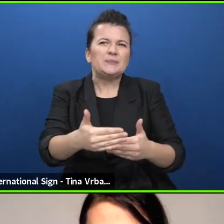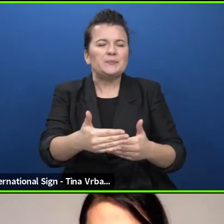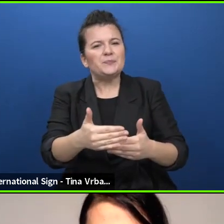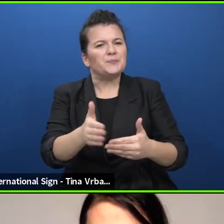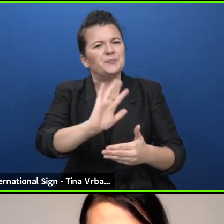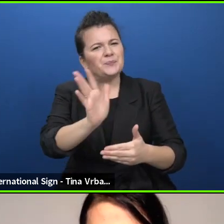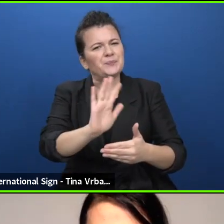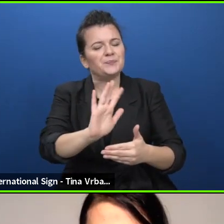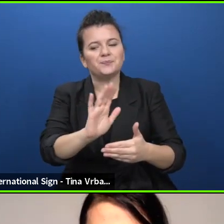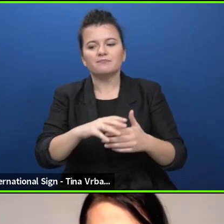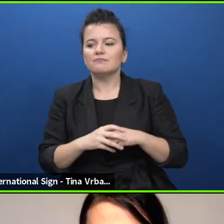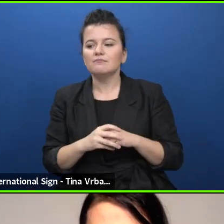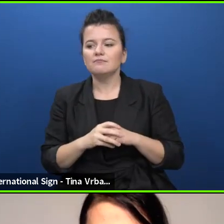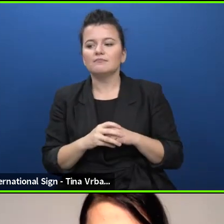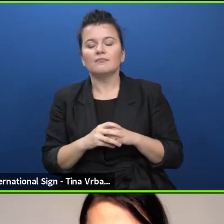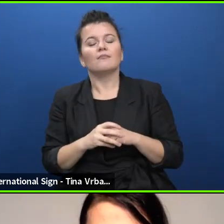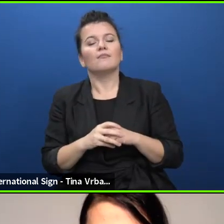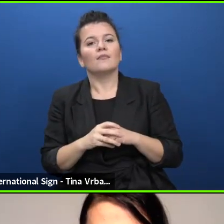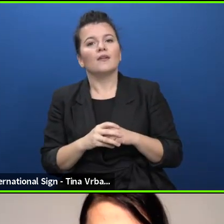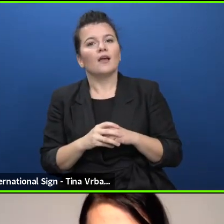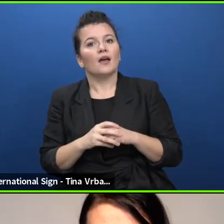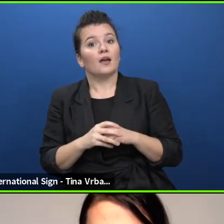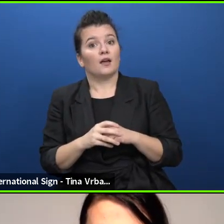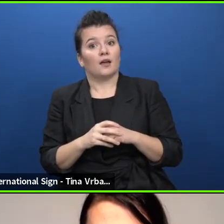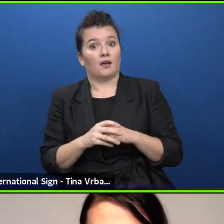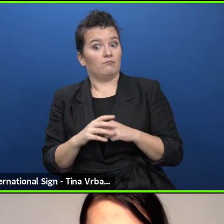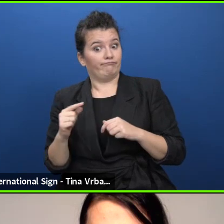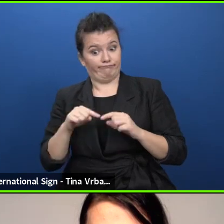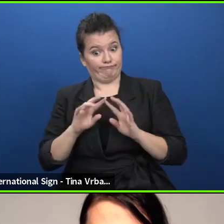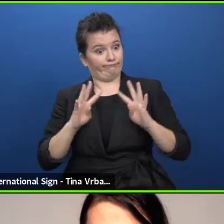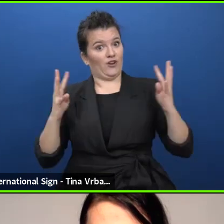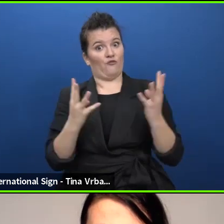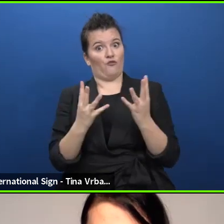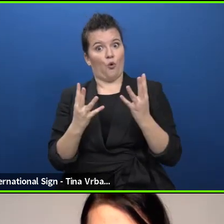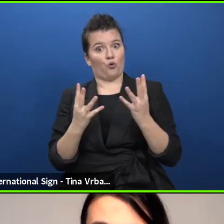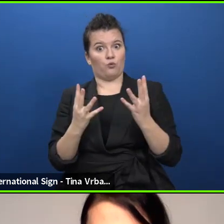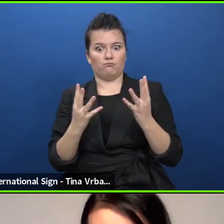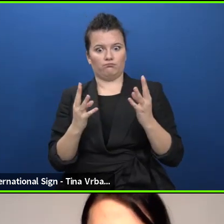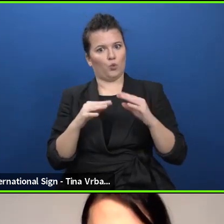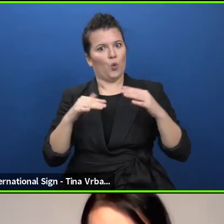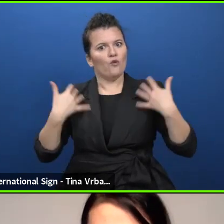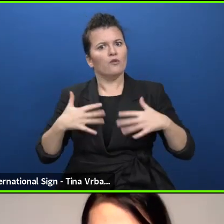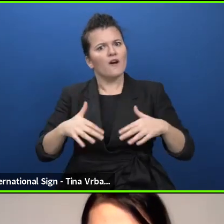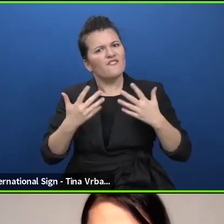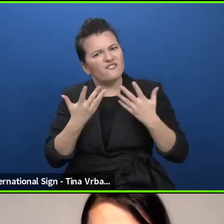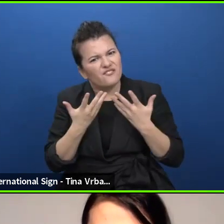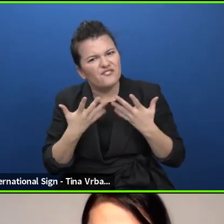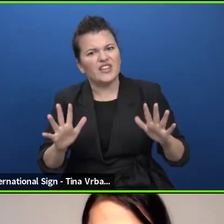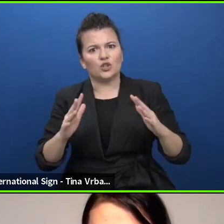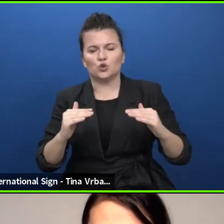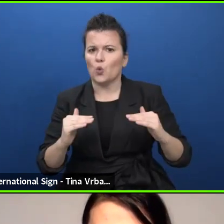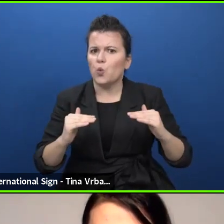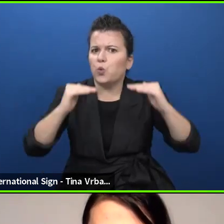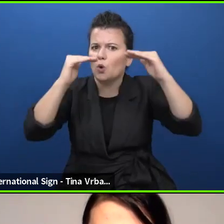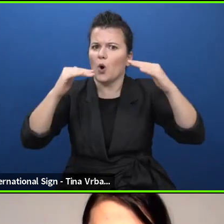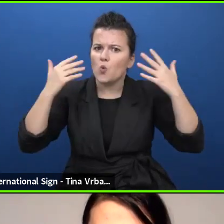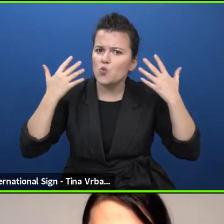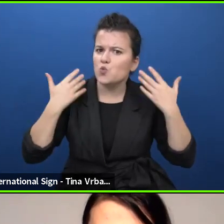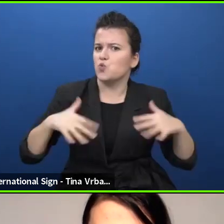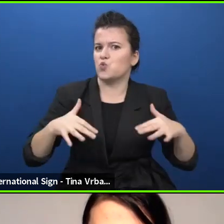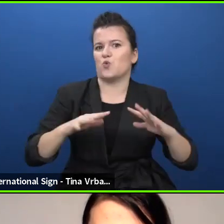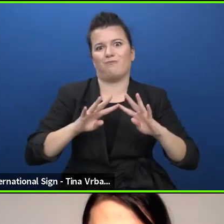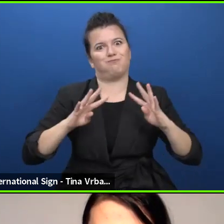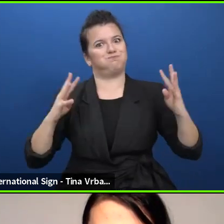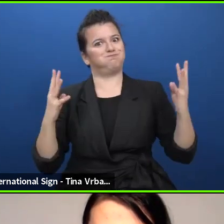already an advancement. It's the first official theatre forum and I would really like to seize the